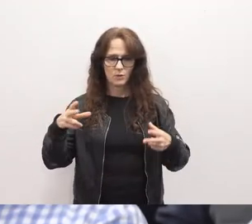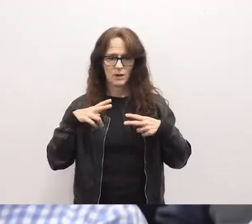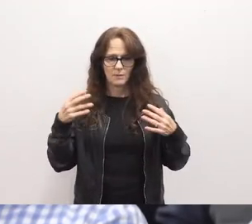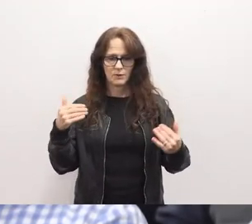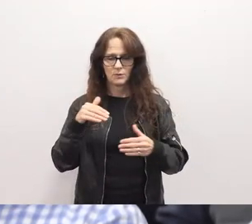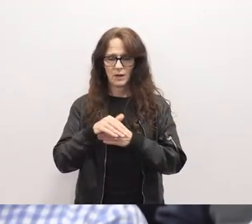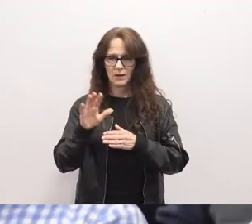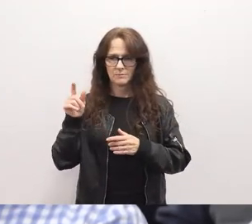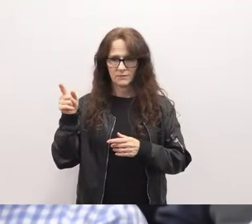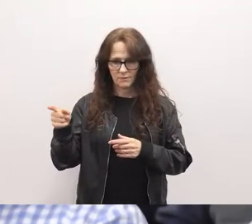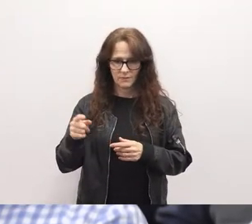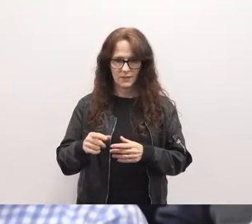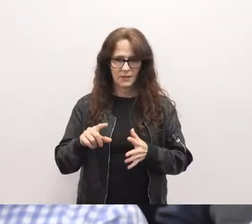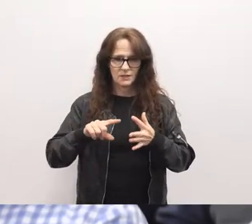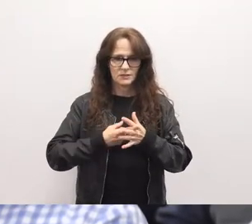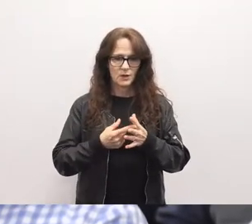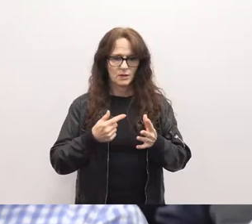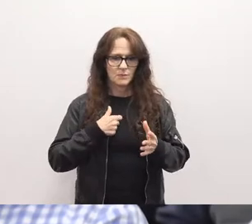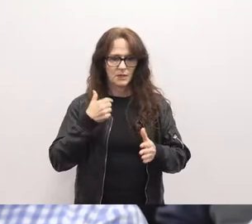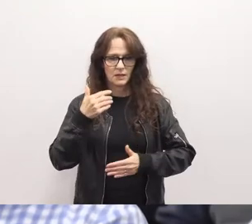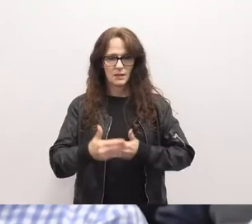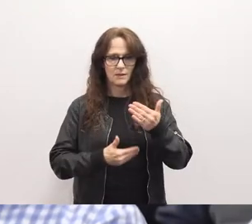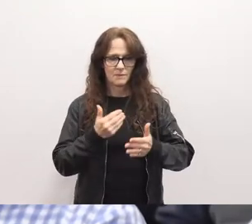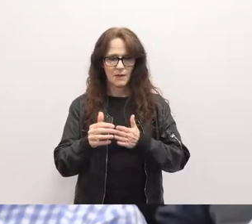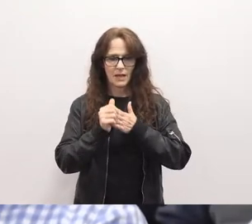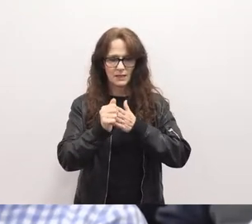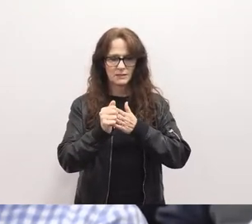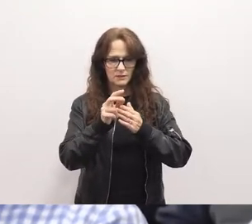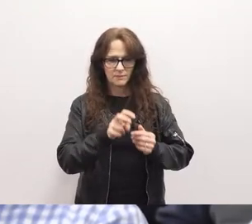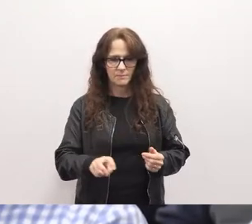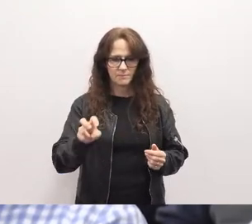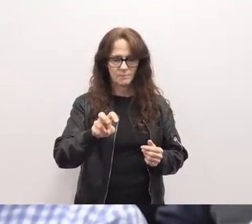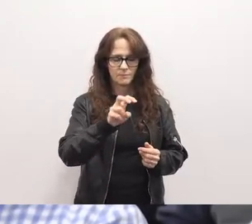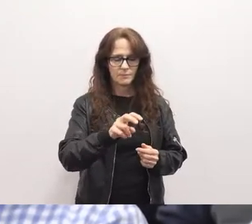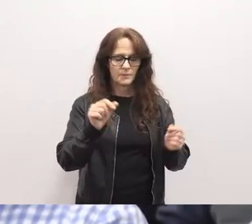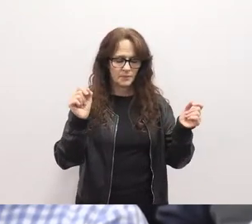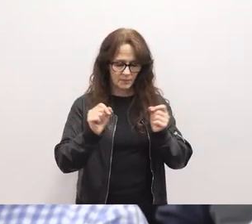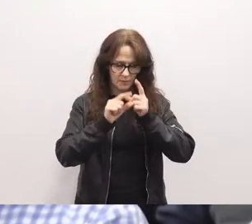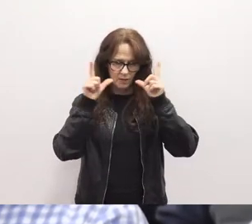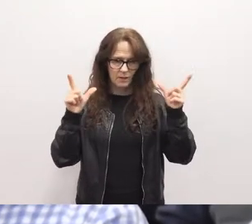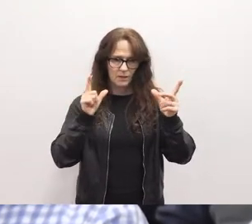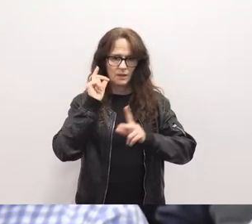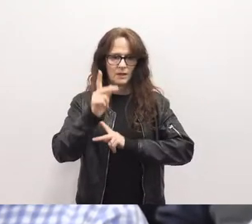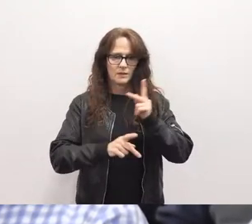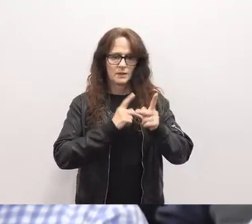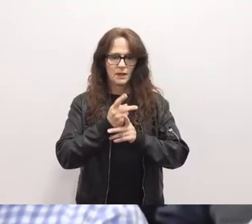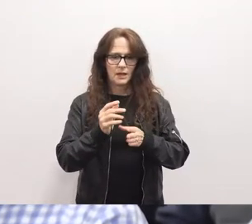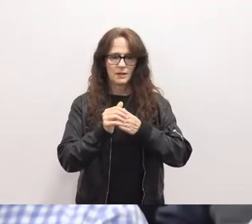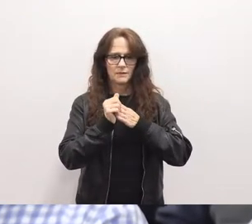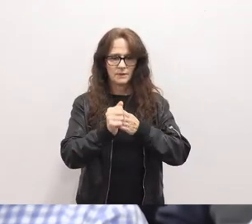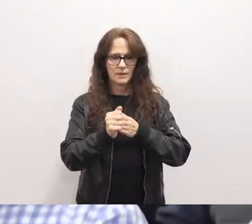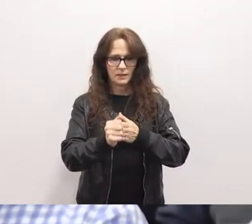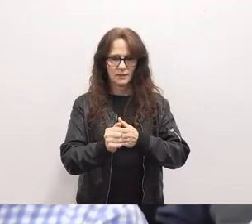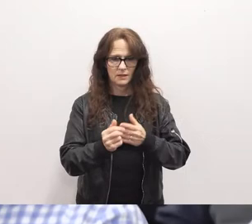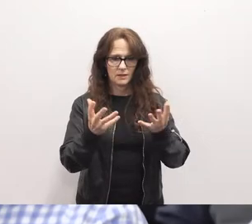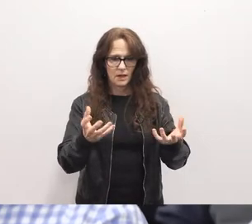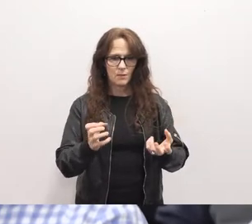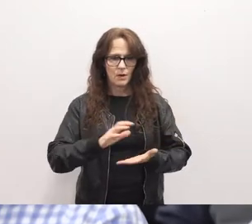evening, for starting me on my leadership journey and opening my eyes to the kind of leader that I wanted to be.